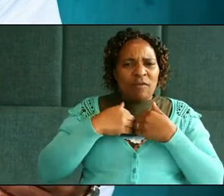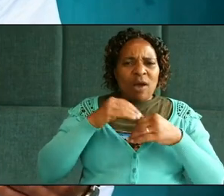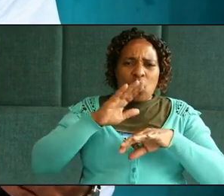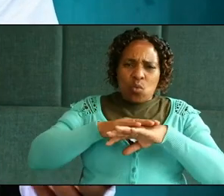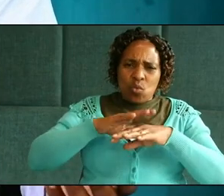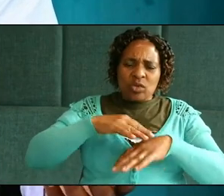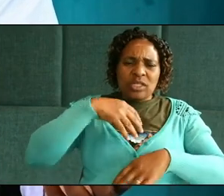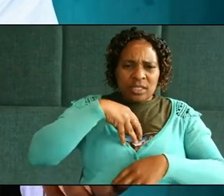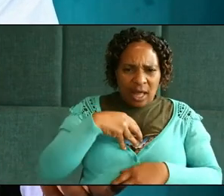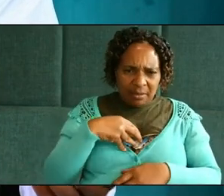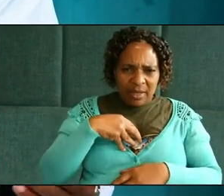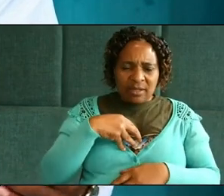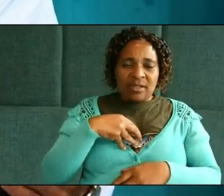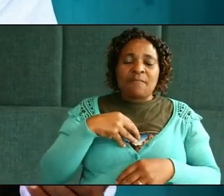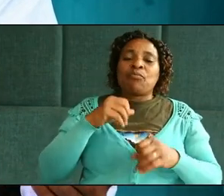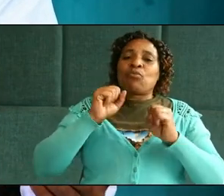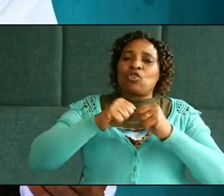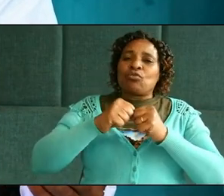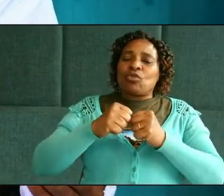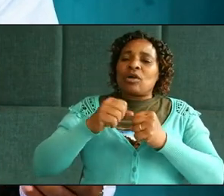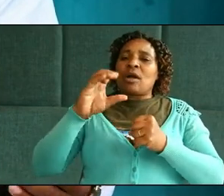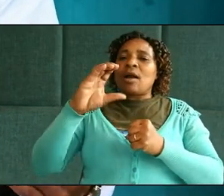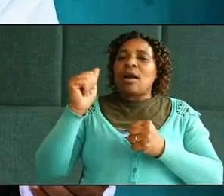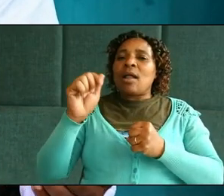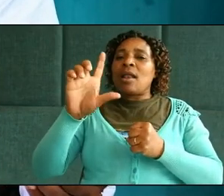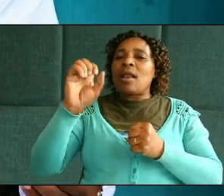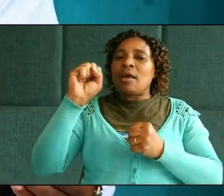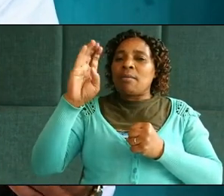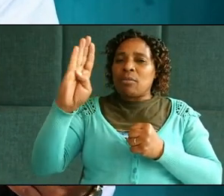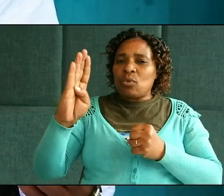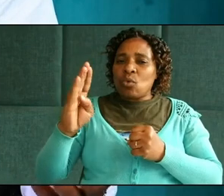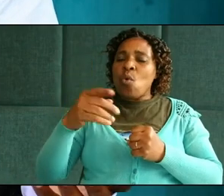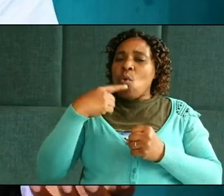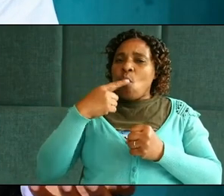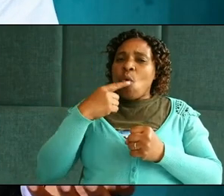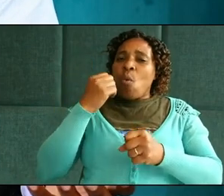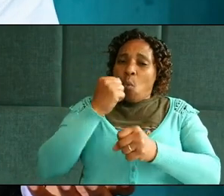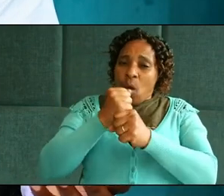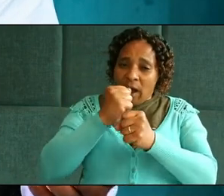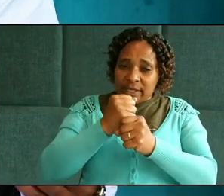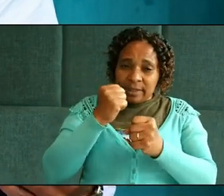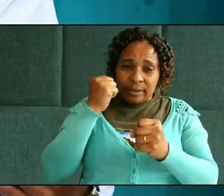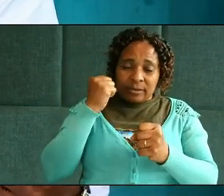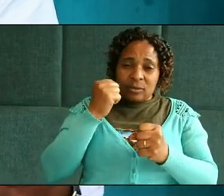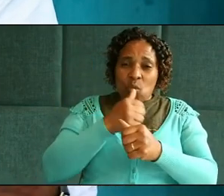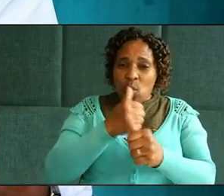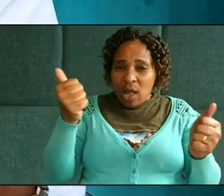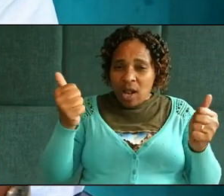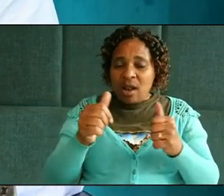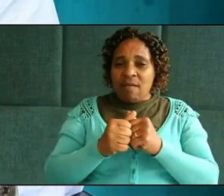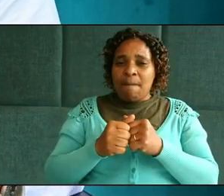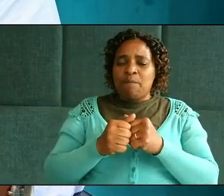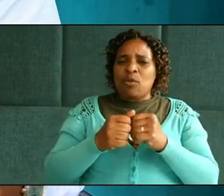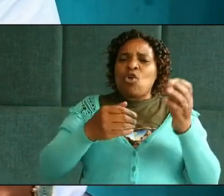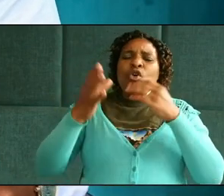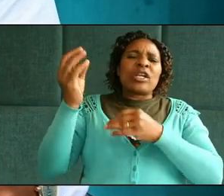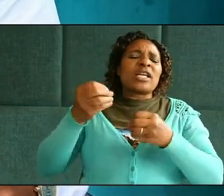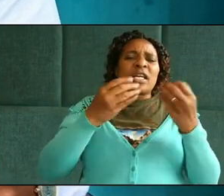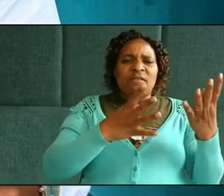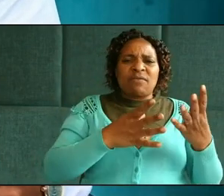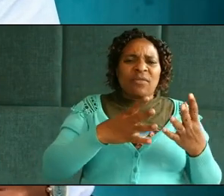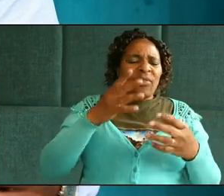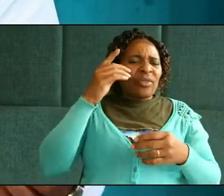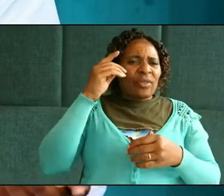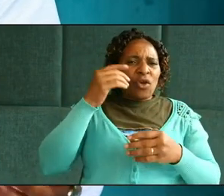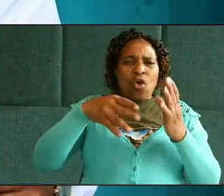retirement, then it's Caleb because of the work that he did. And actually, God gave him. Because he felt like, this young